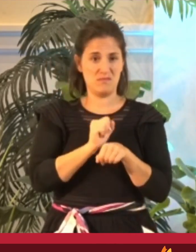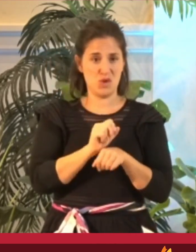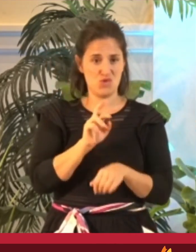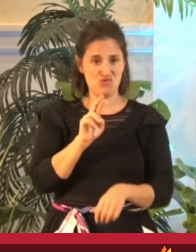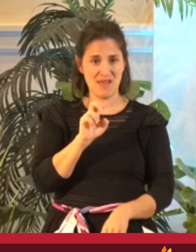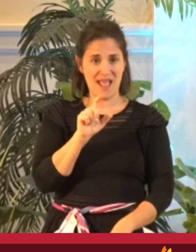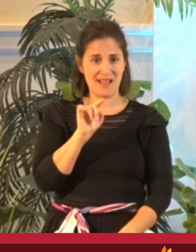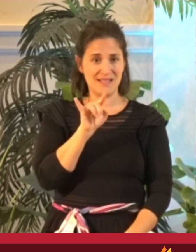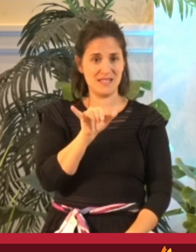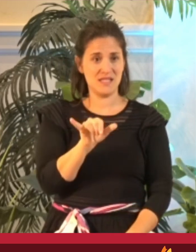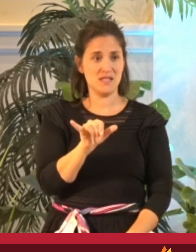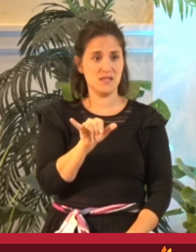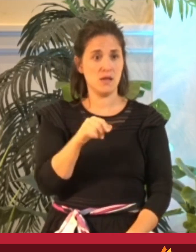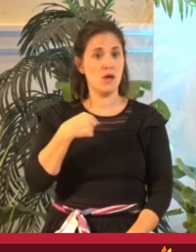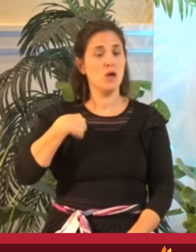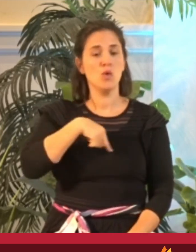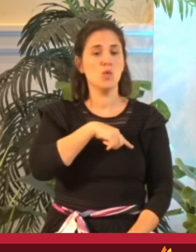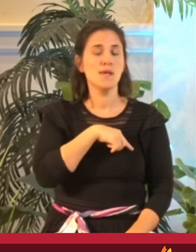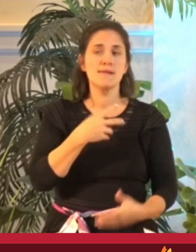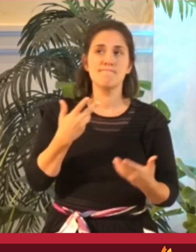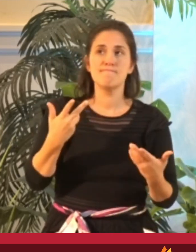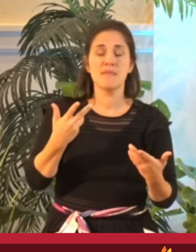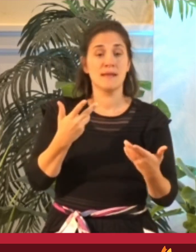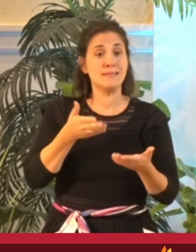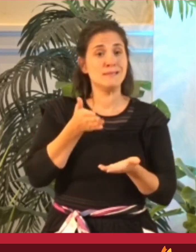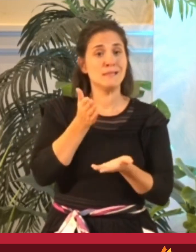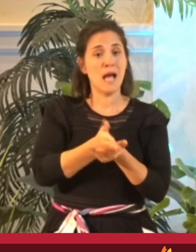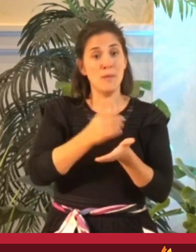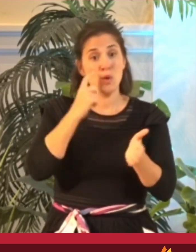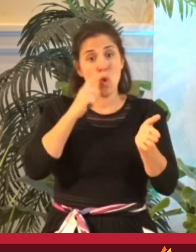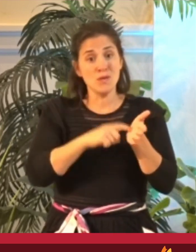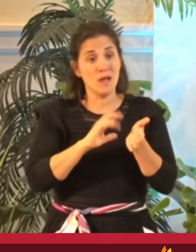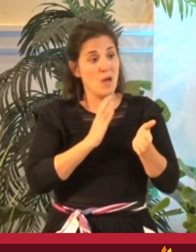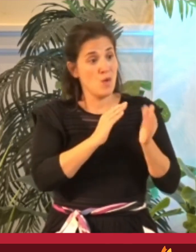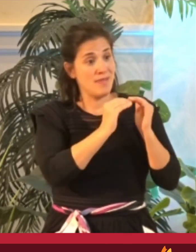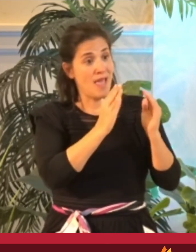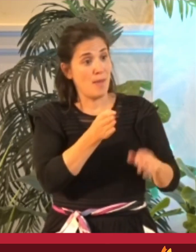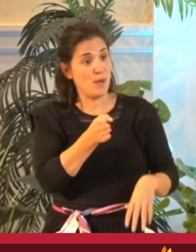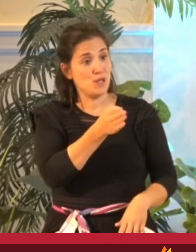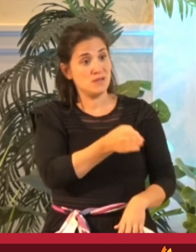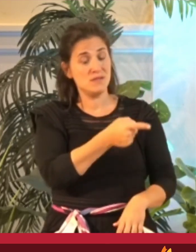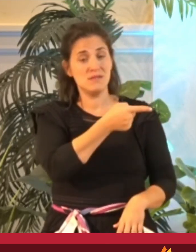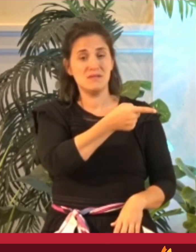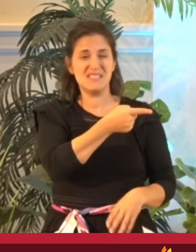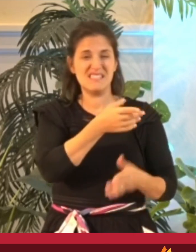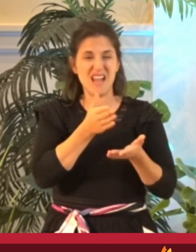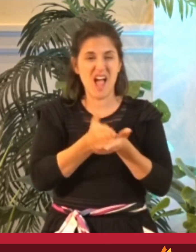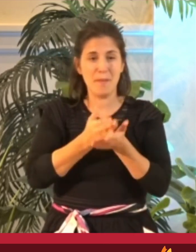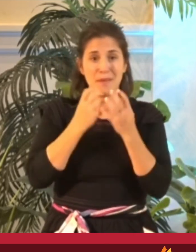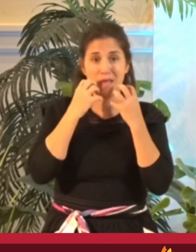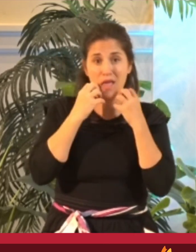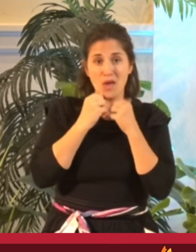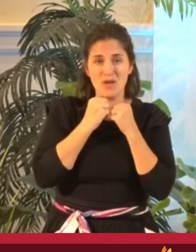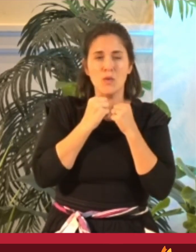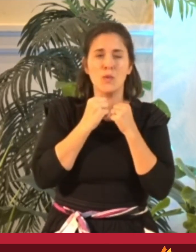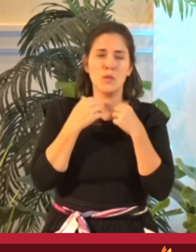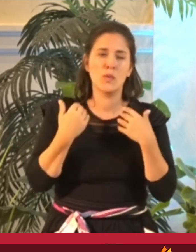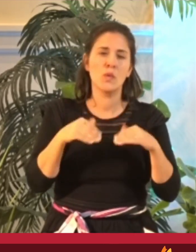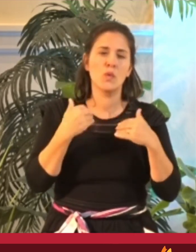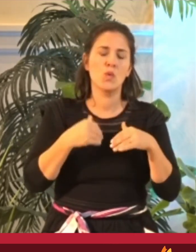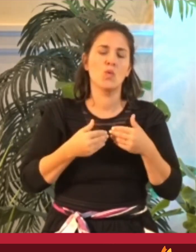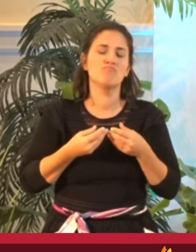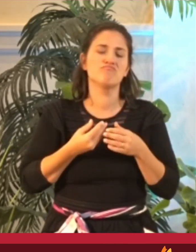stop noticing our neighbors, when we stop caring, we risk losing something vital.